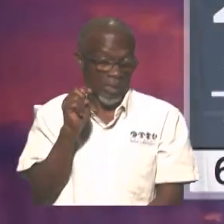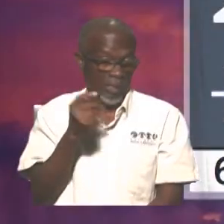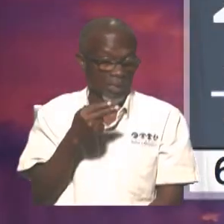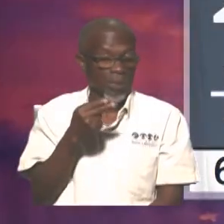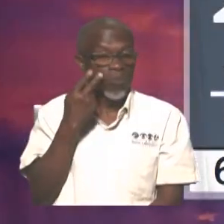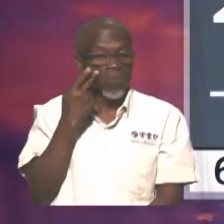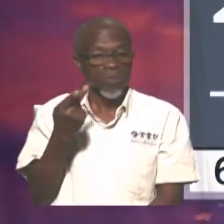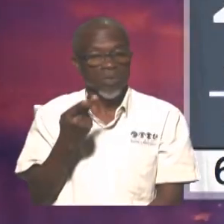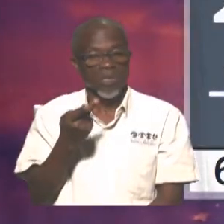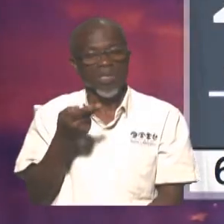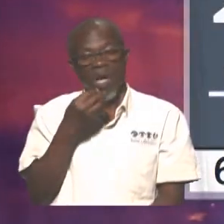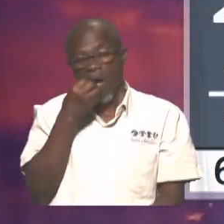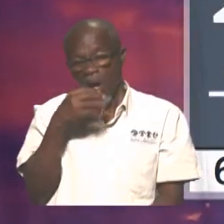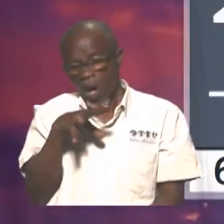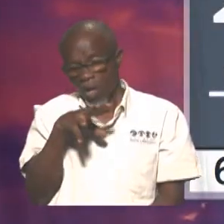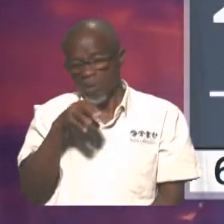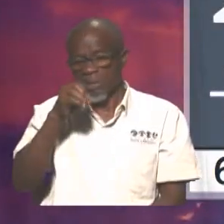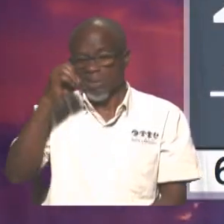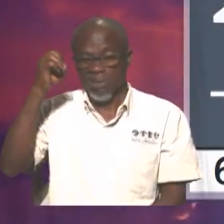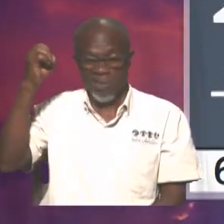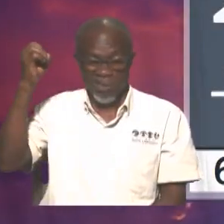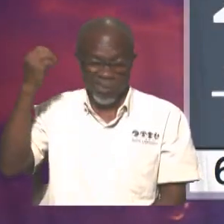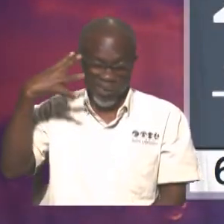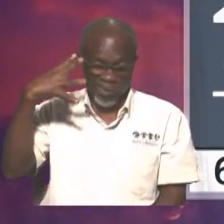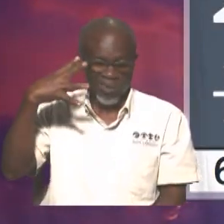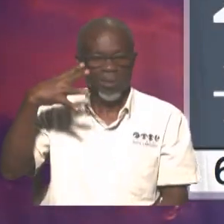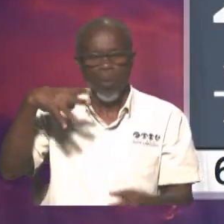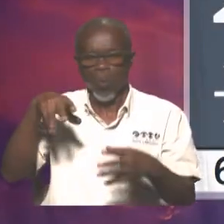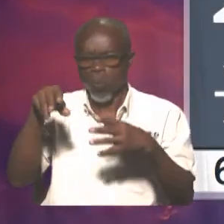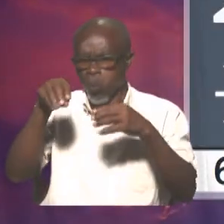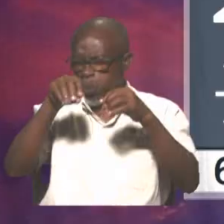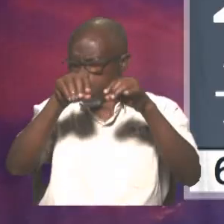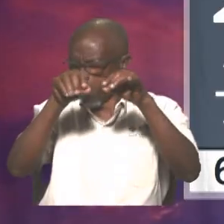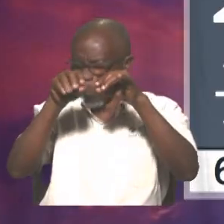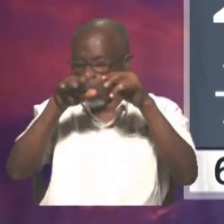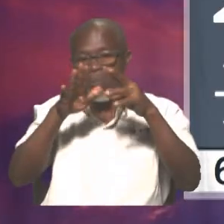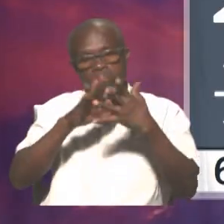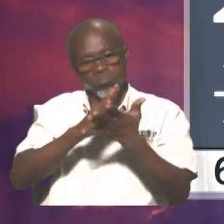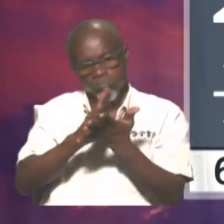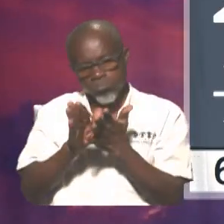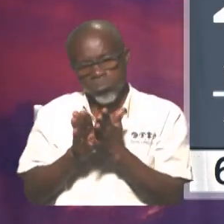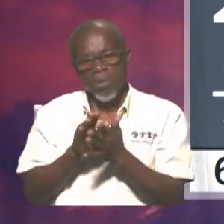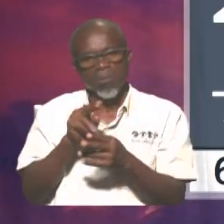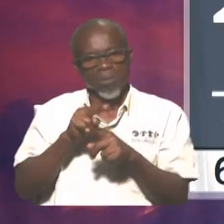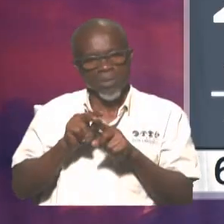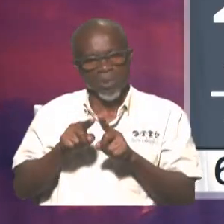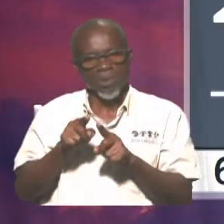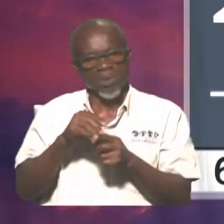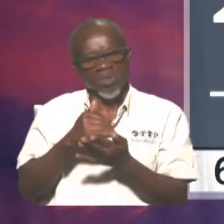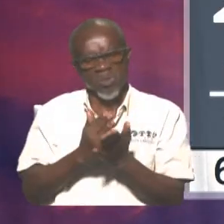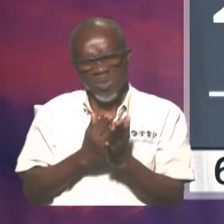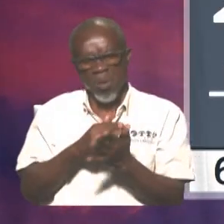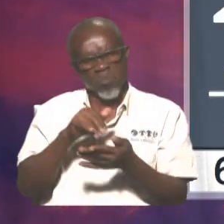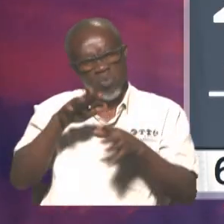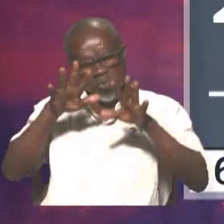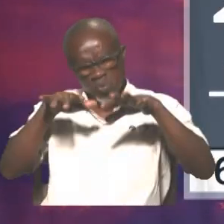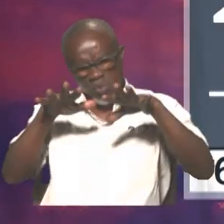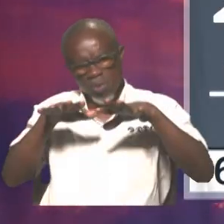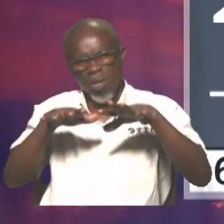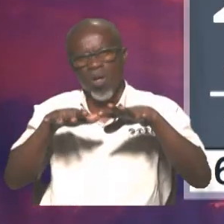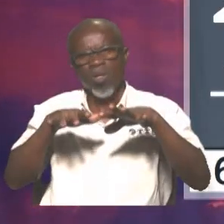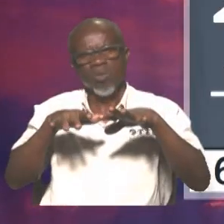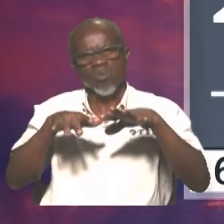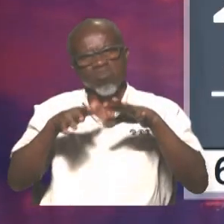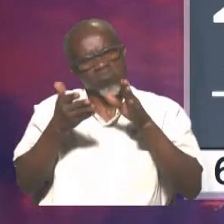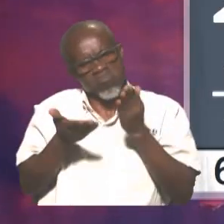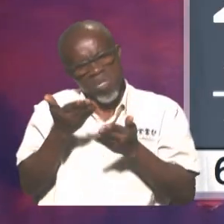hot, sunny and hazy, just with a few cloudy spells with some showers and a medium chance of thunderstorms